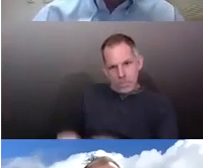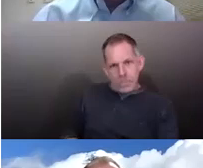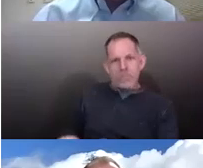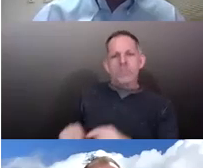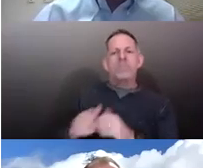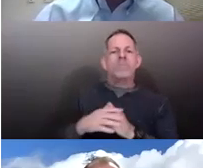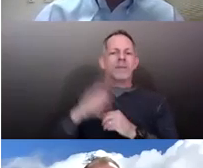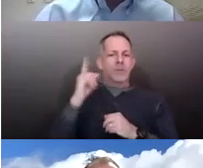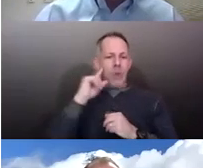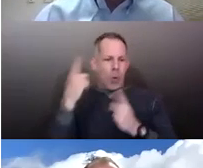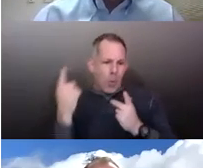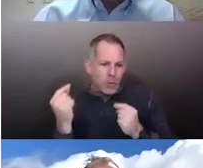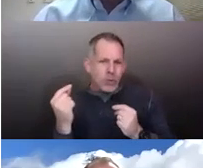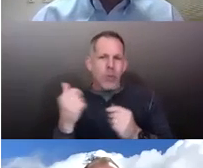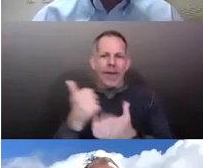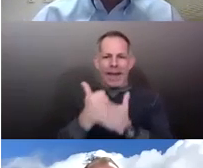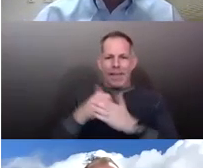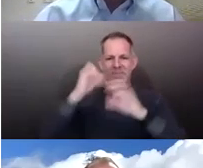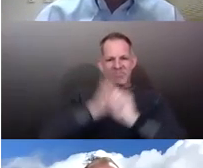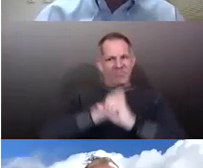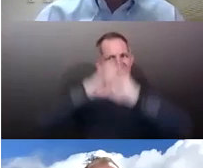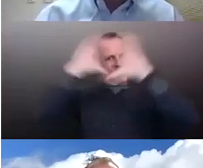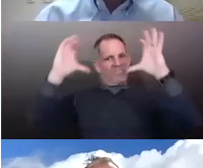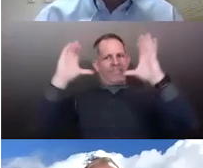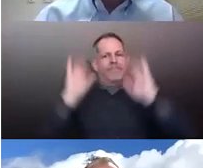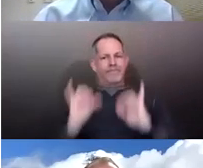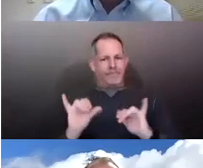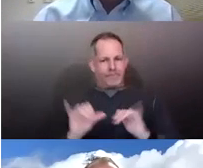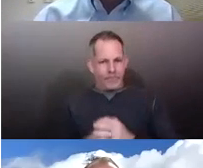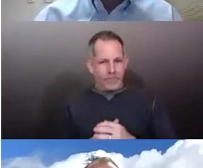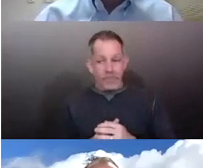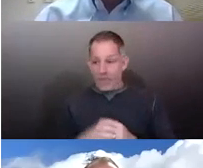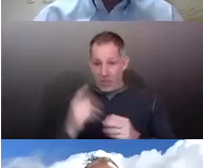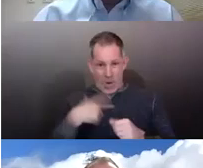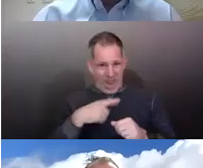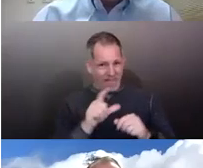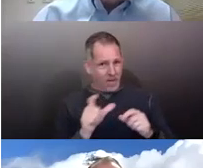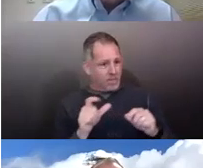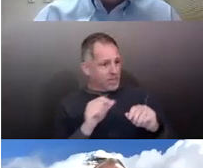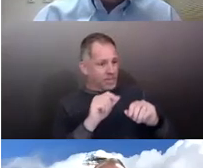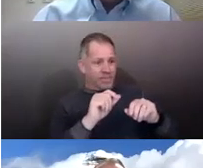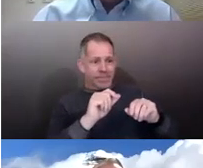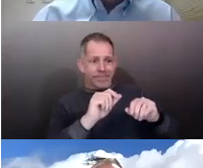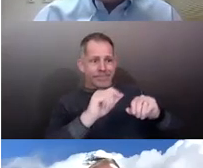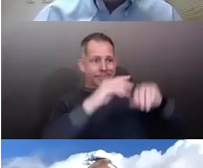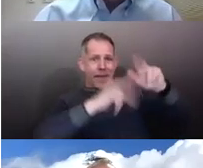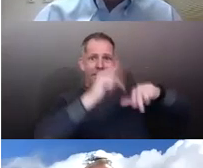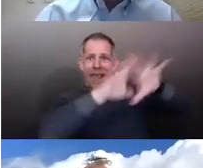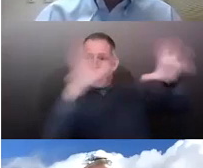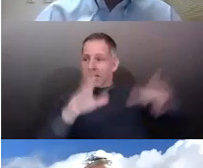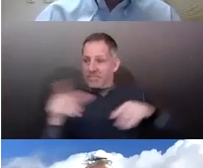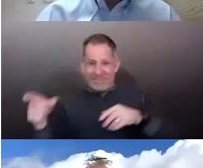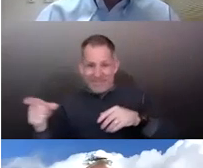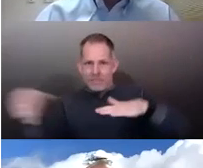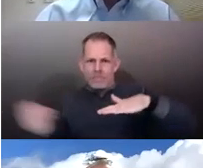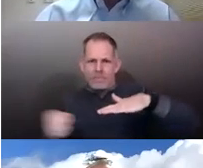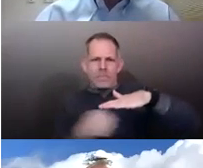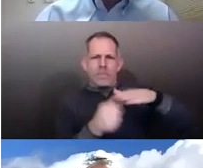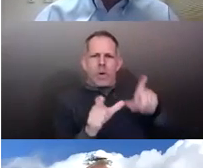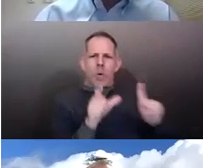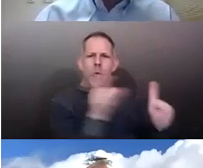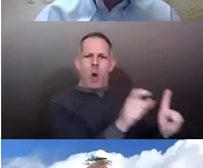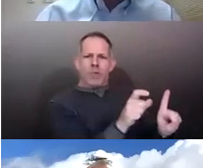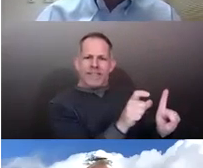to isolate, we help locate them out at the isolation and quarantine center. And then we identify, talk to them about who's been in